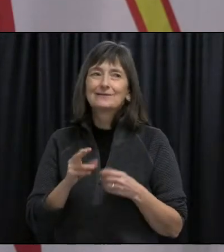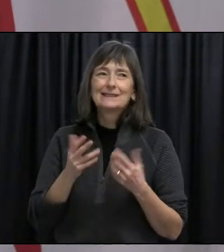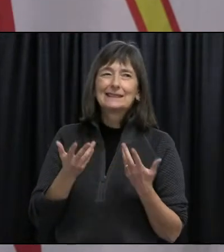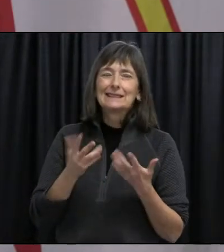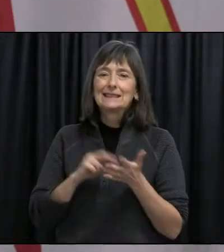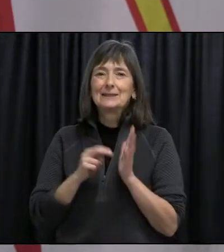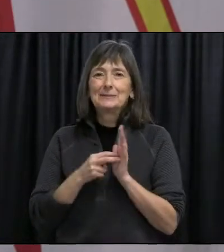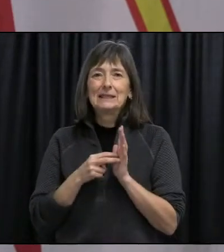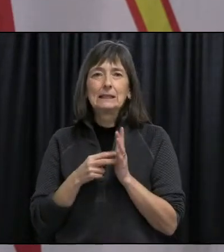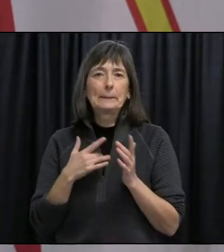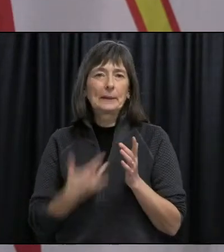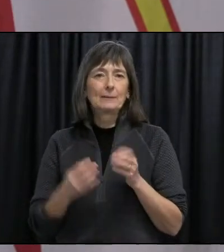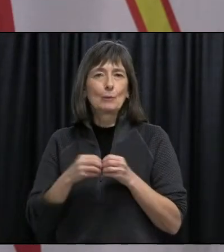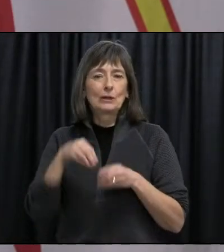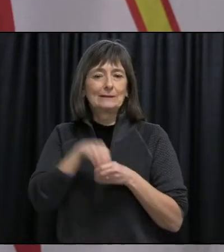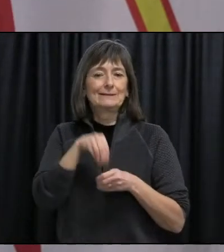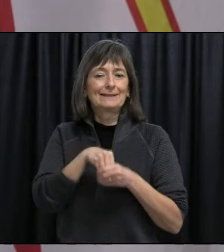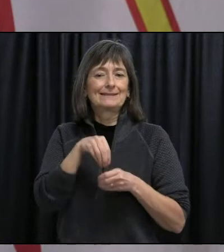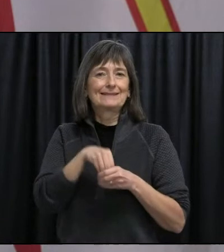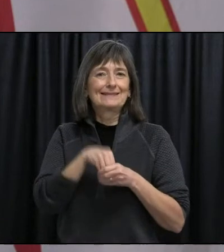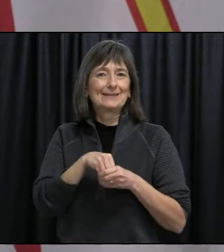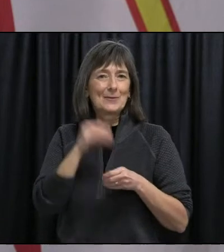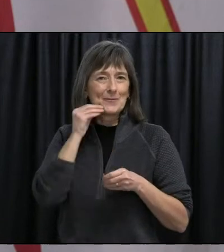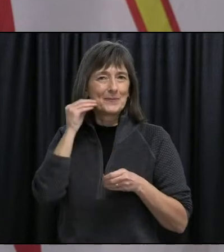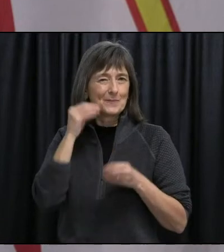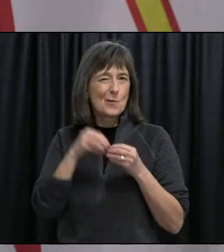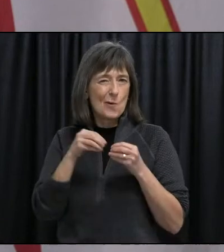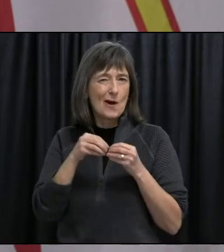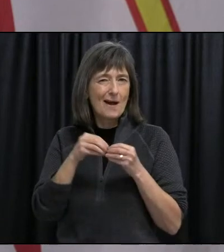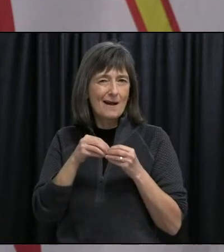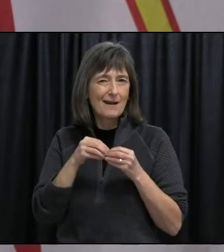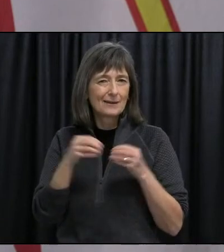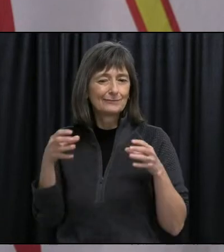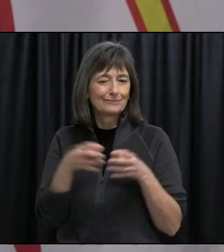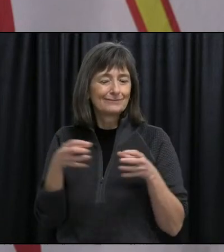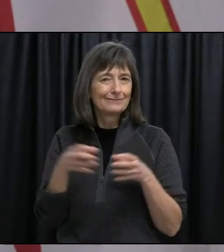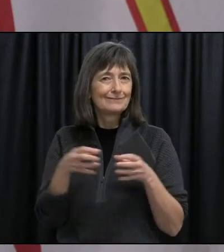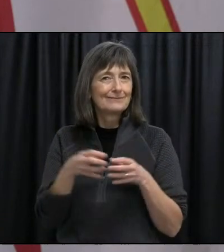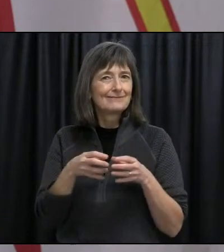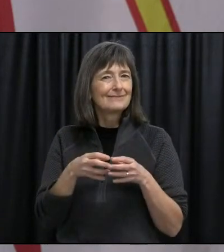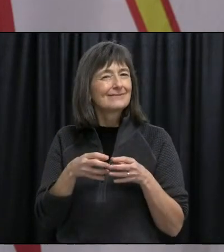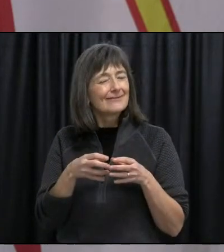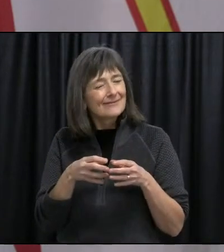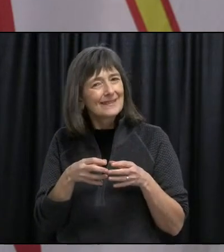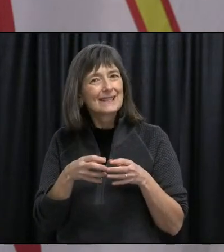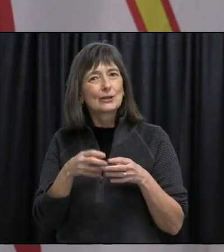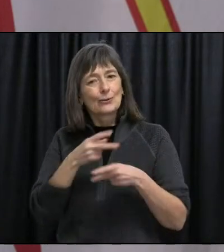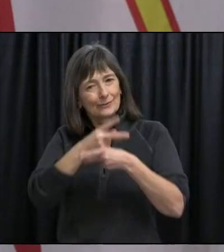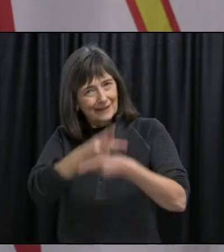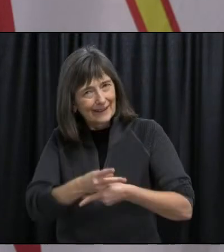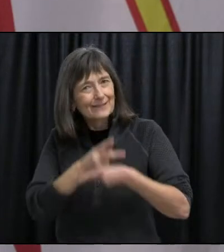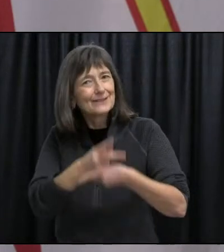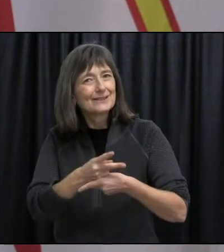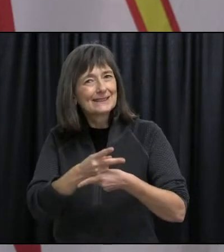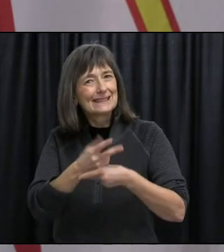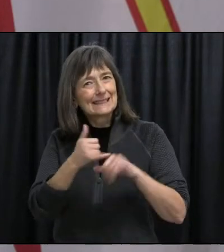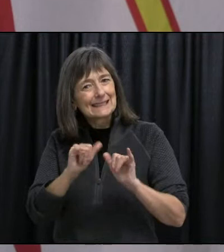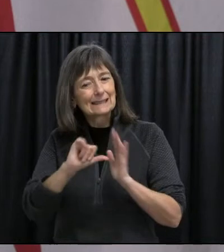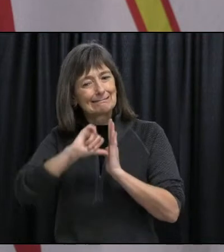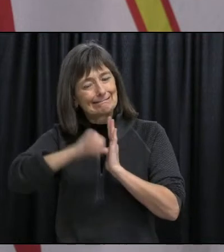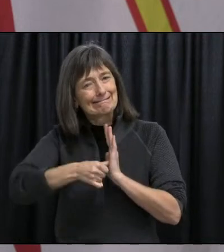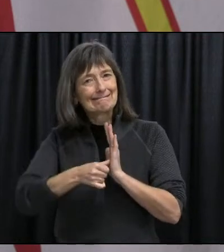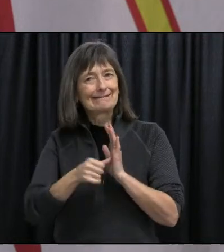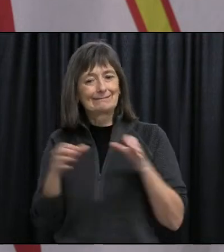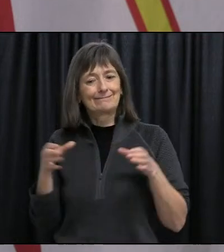to happen inside more than outside. So we do feel that there is, it's more important than ever to make sure you limit your gathering sizes. These